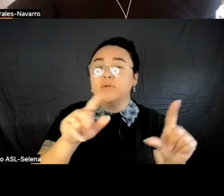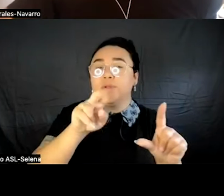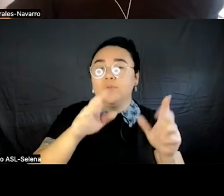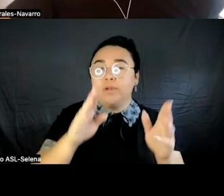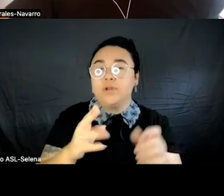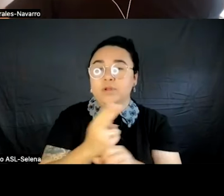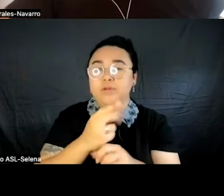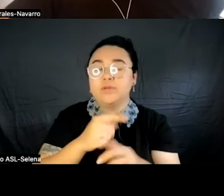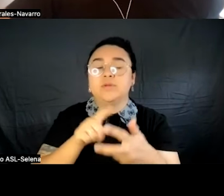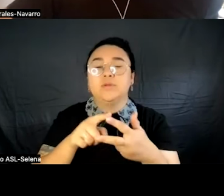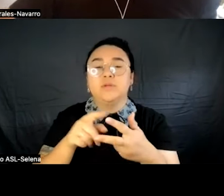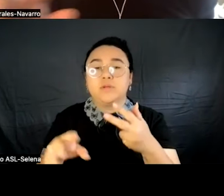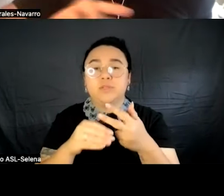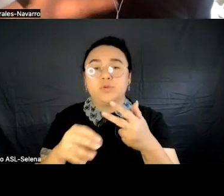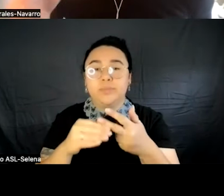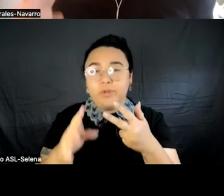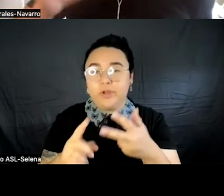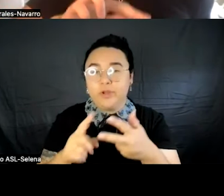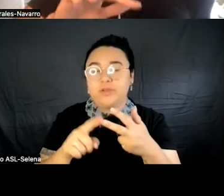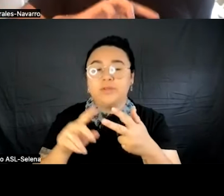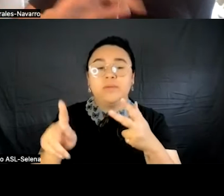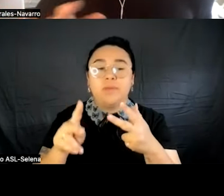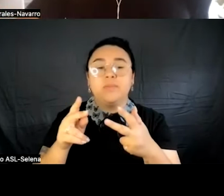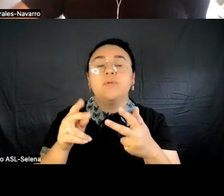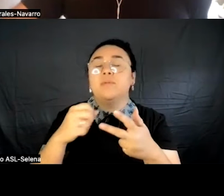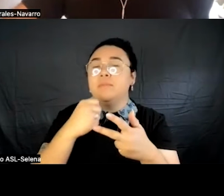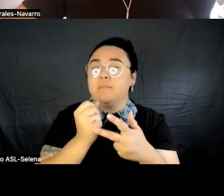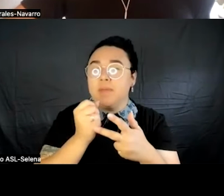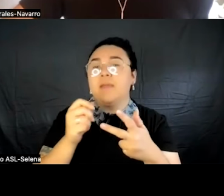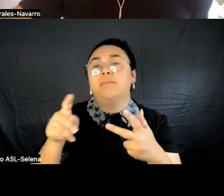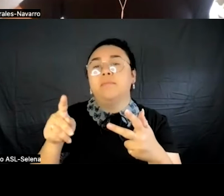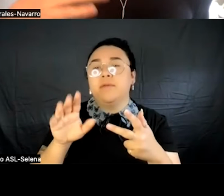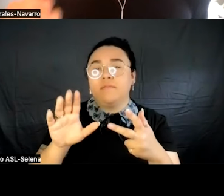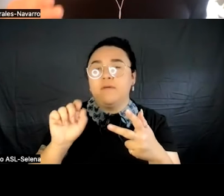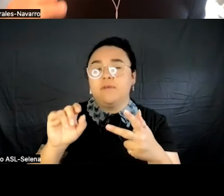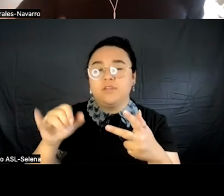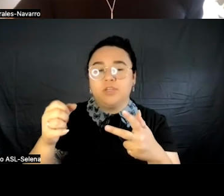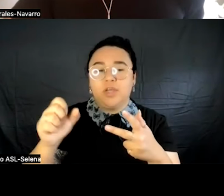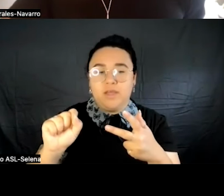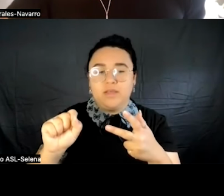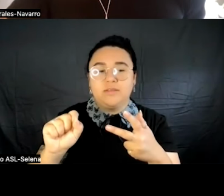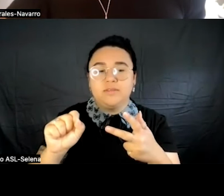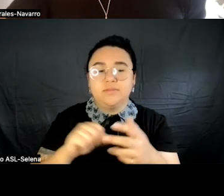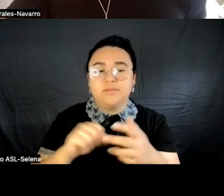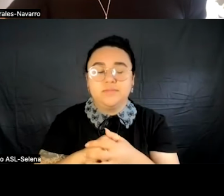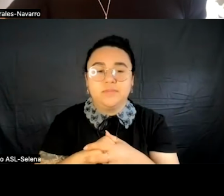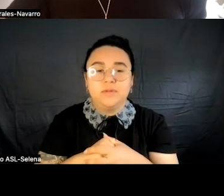P5 sketches. And really thinking about like that relationship between accessibility and community.